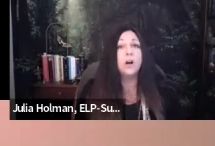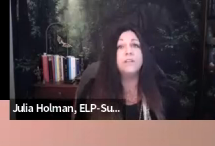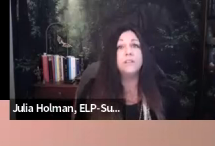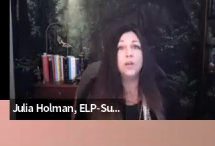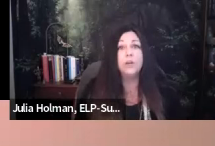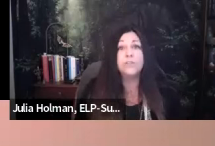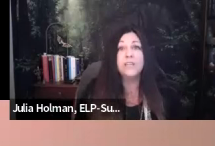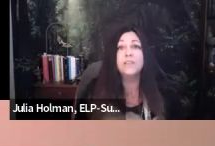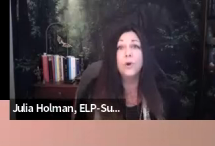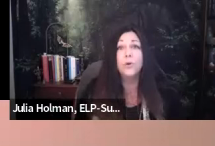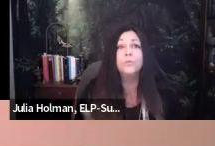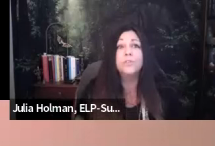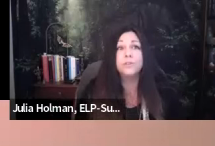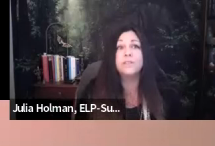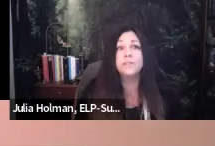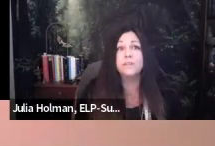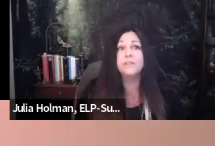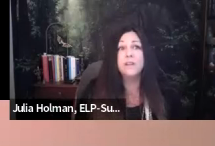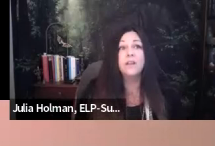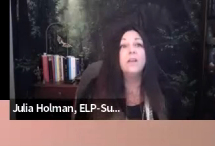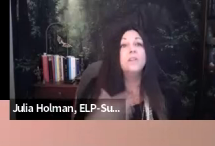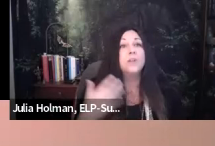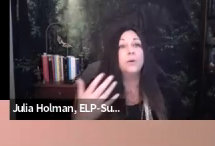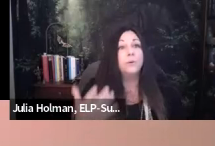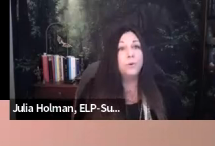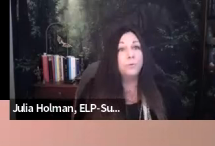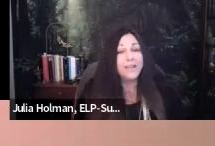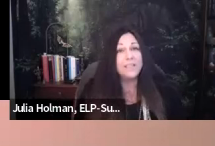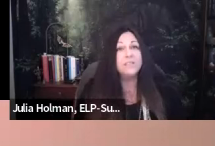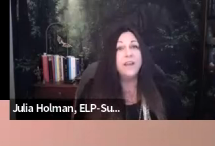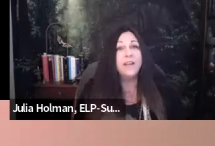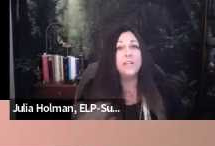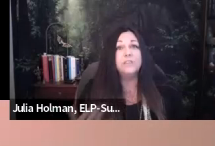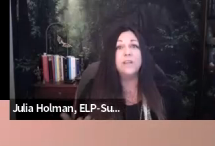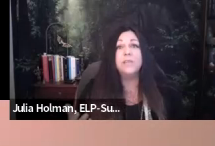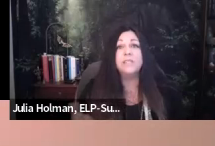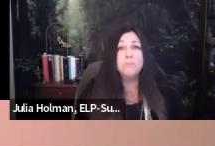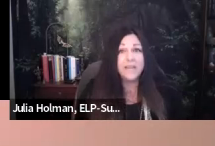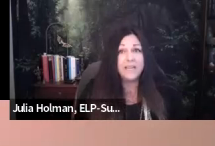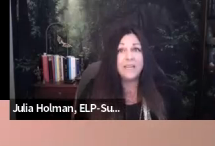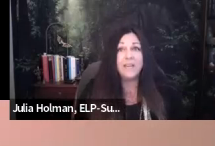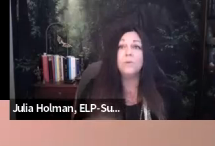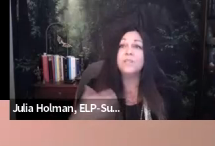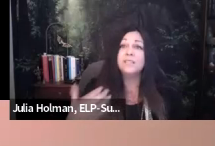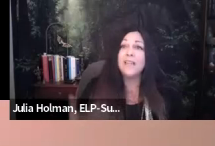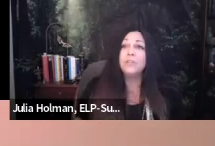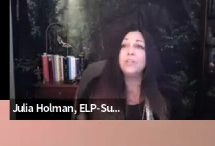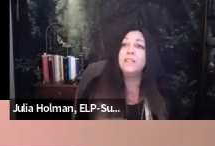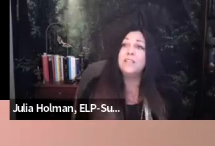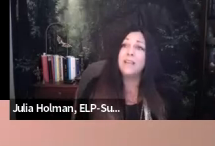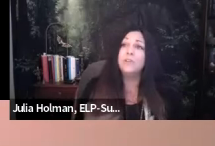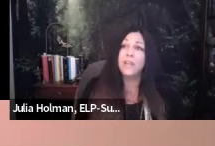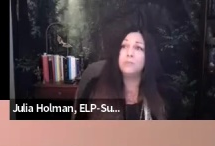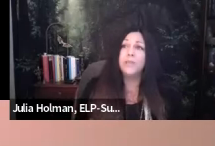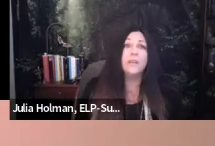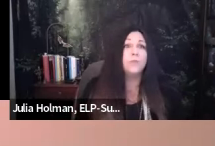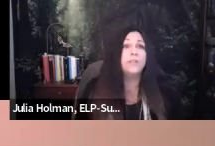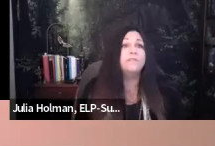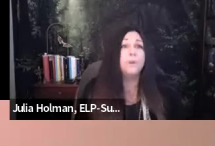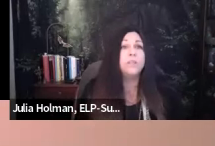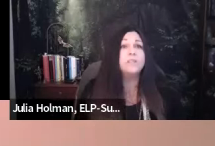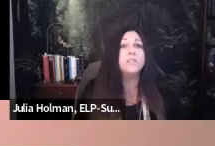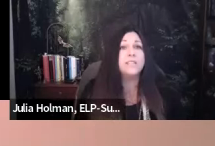to confidently oversee their own services. So when we're identifying each family's immediate need, we're establishing a tailored care